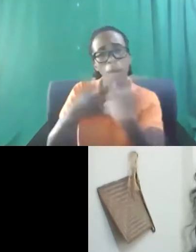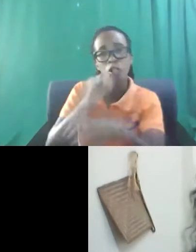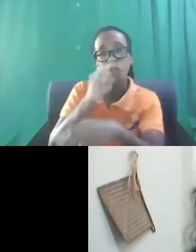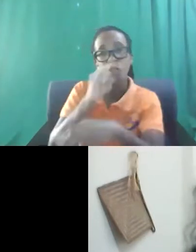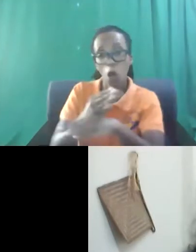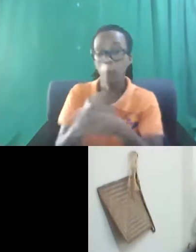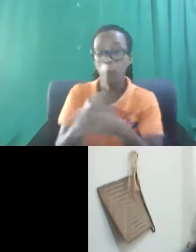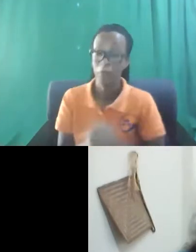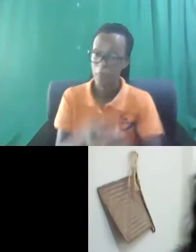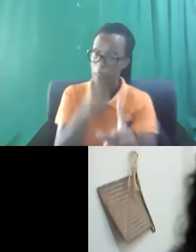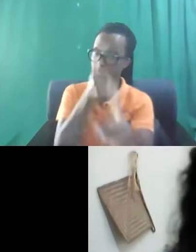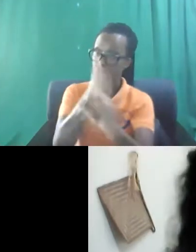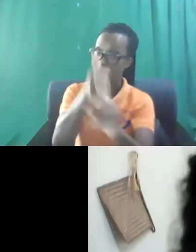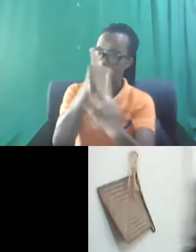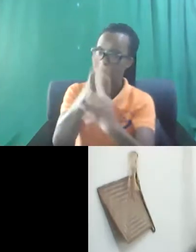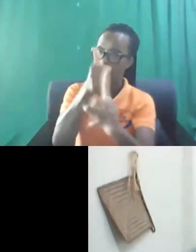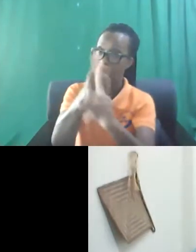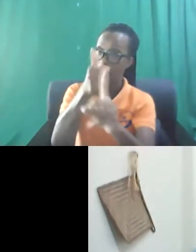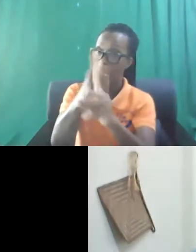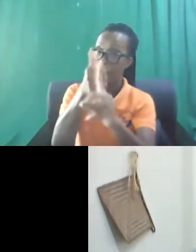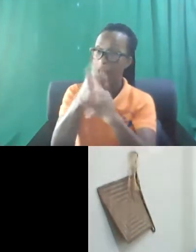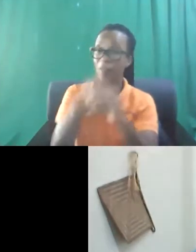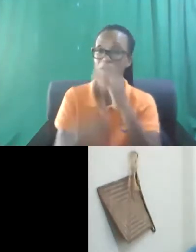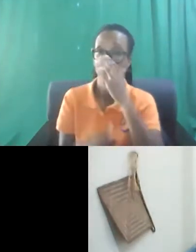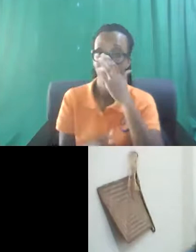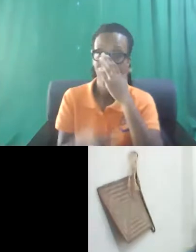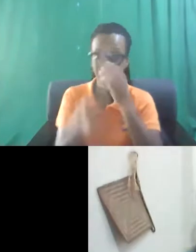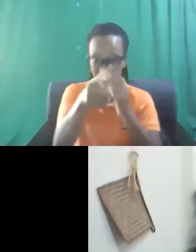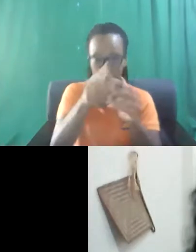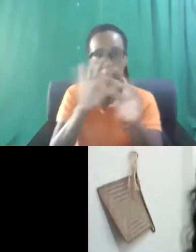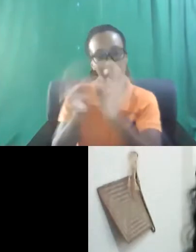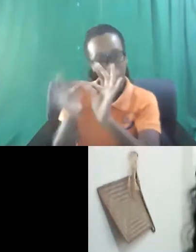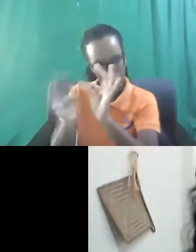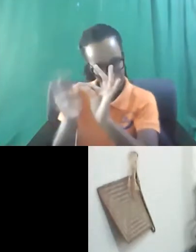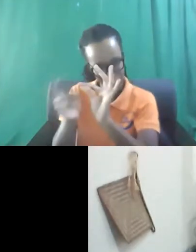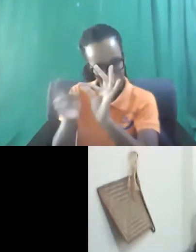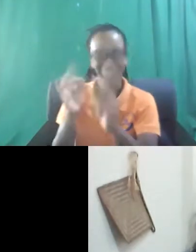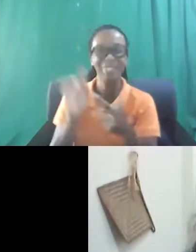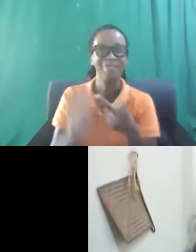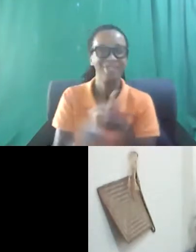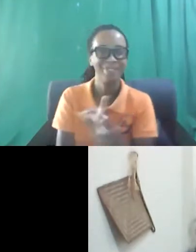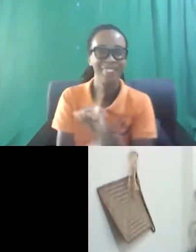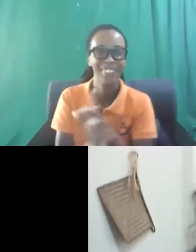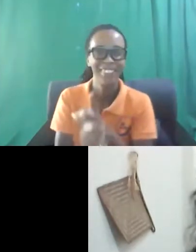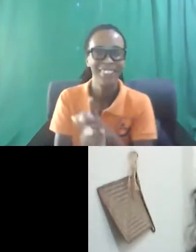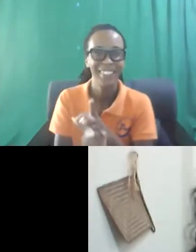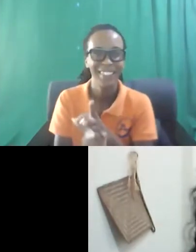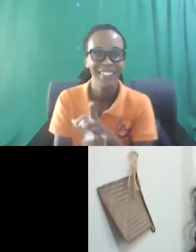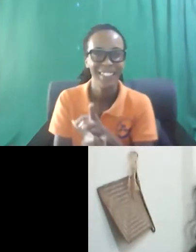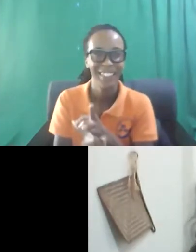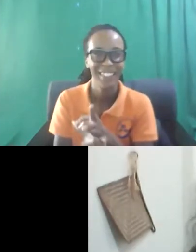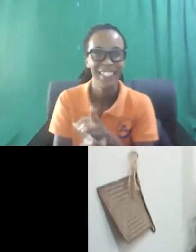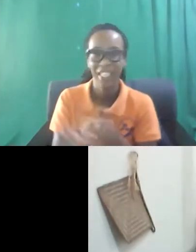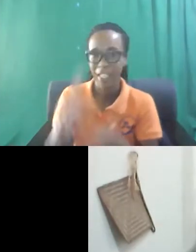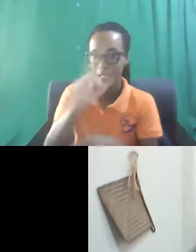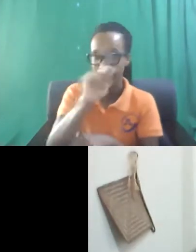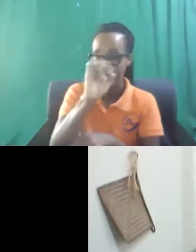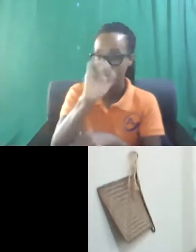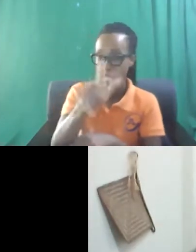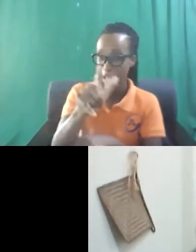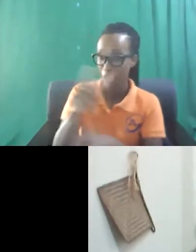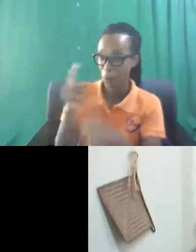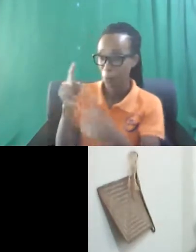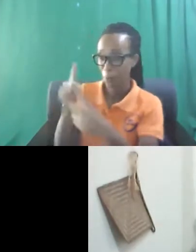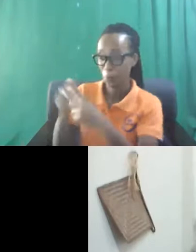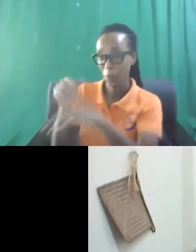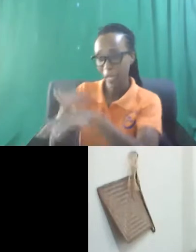for myself as an example, maybe. So I'm a sign language interpreter. Right. I do TTSL to English and vice